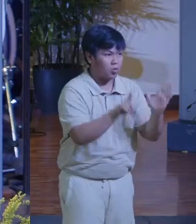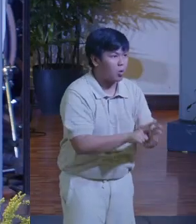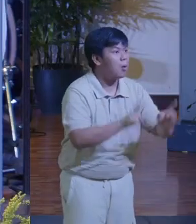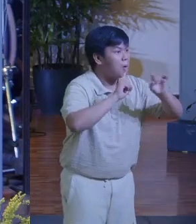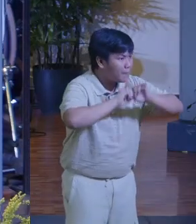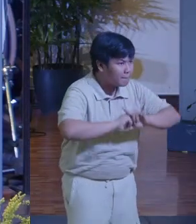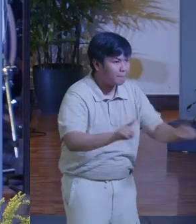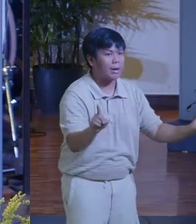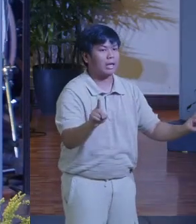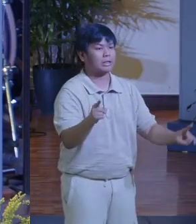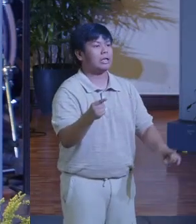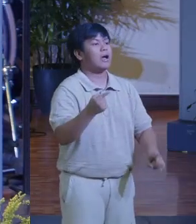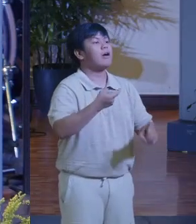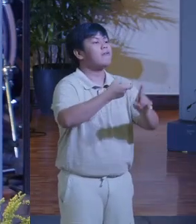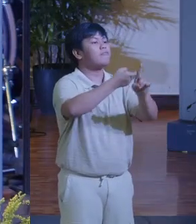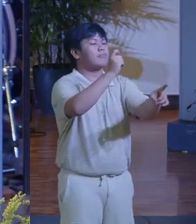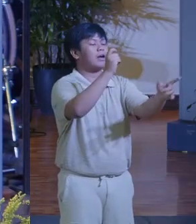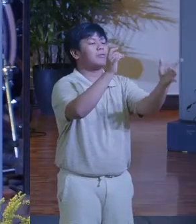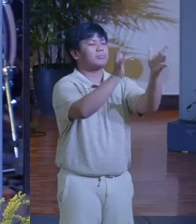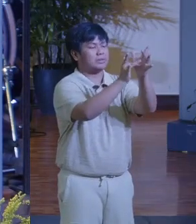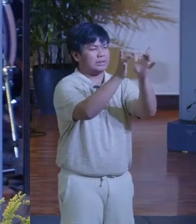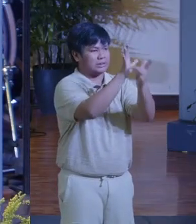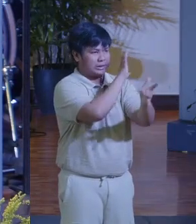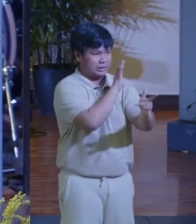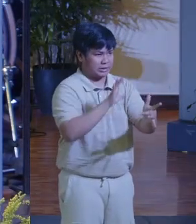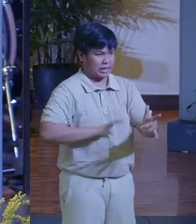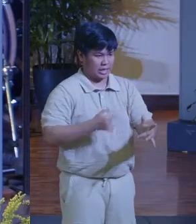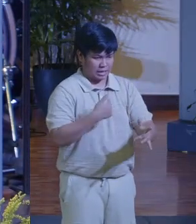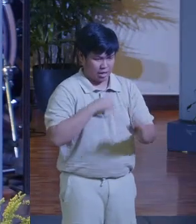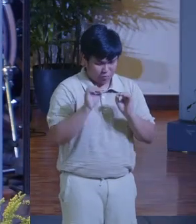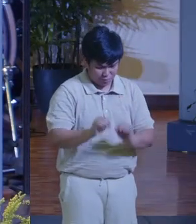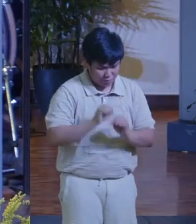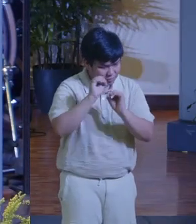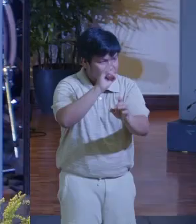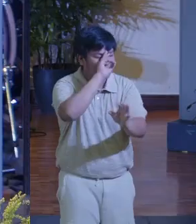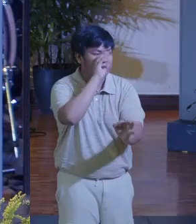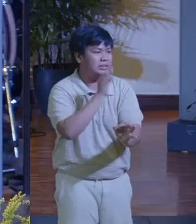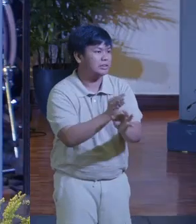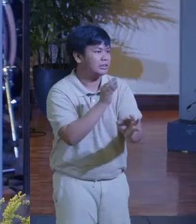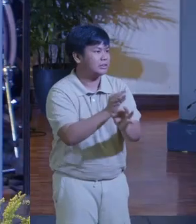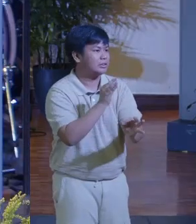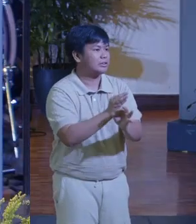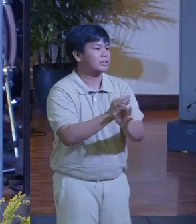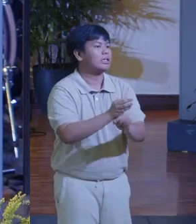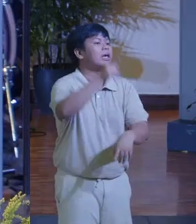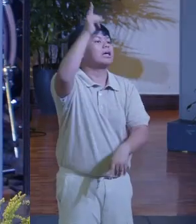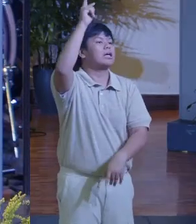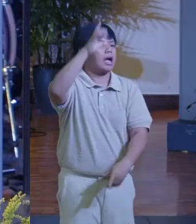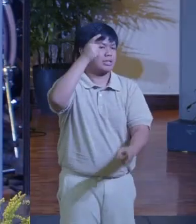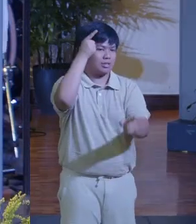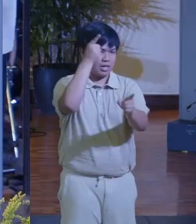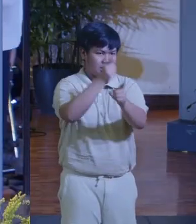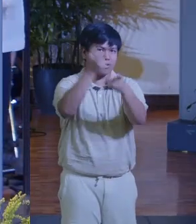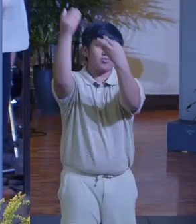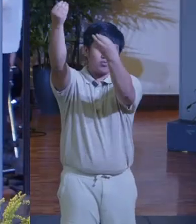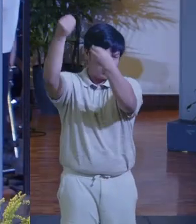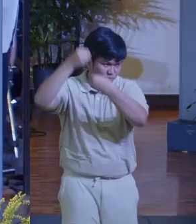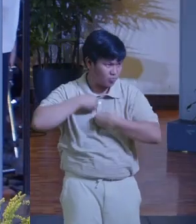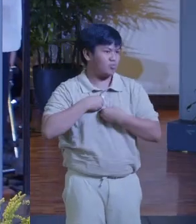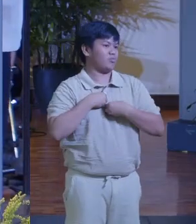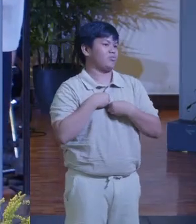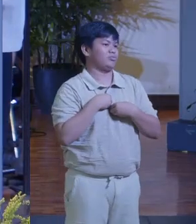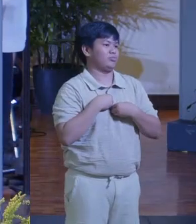but that which comes through faith in Christ, the righteousness from God that depends on faith.